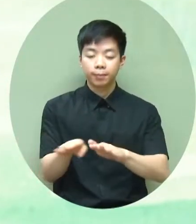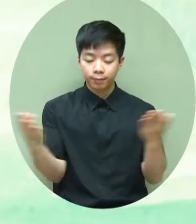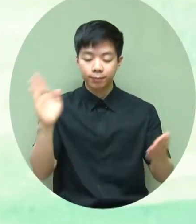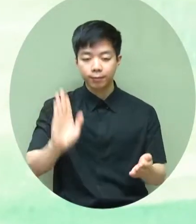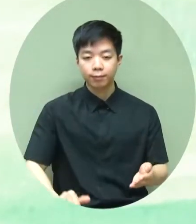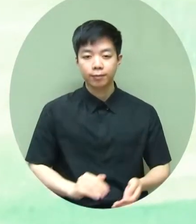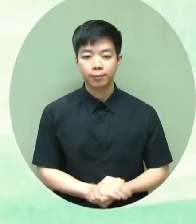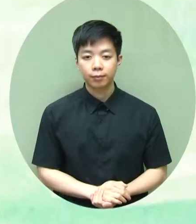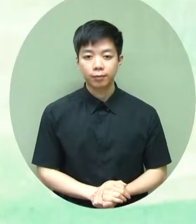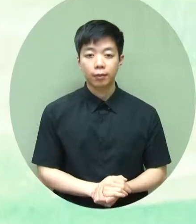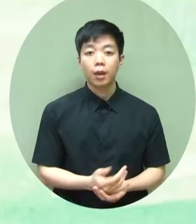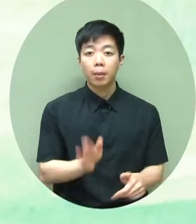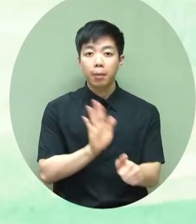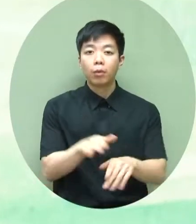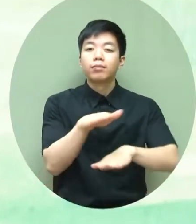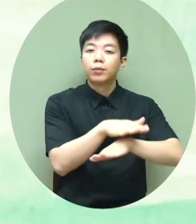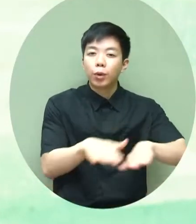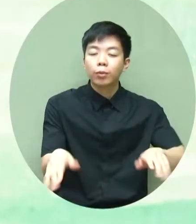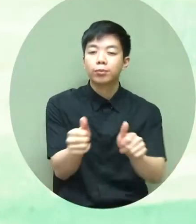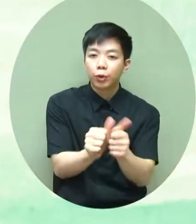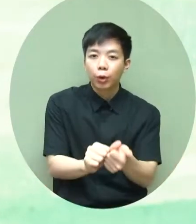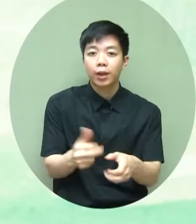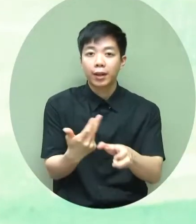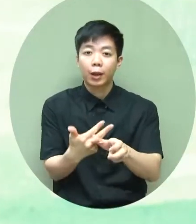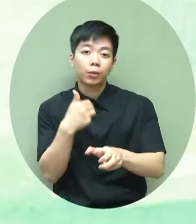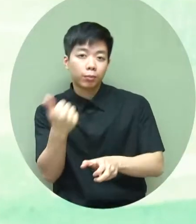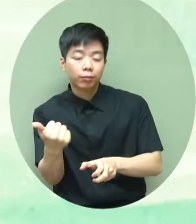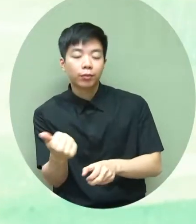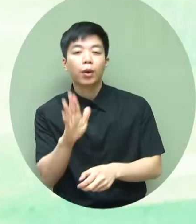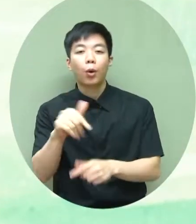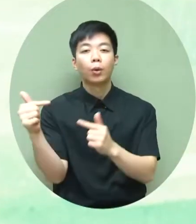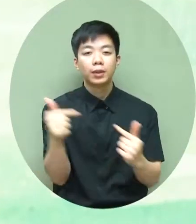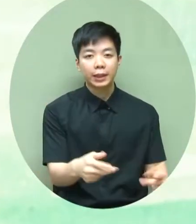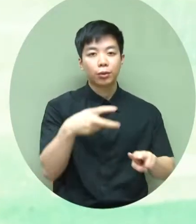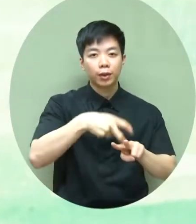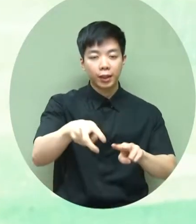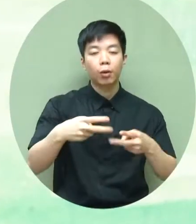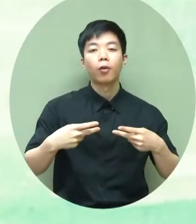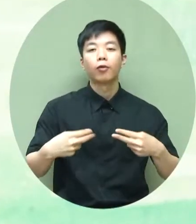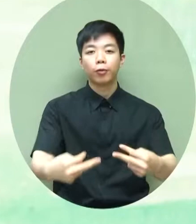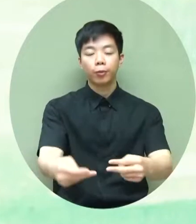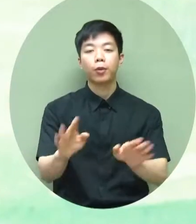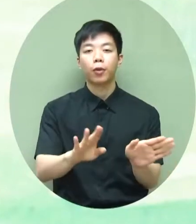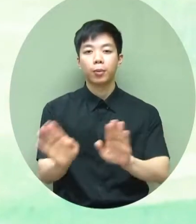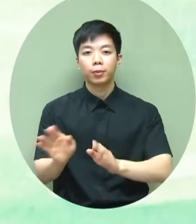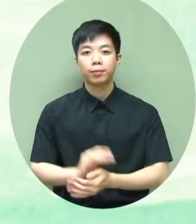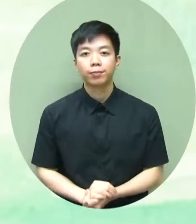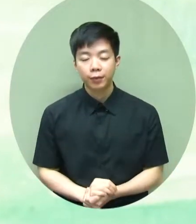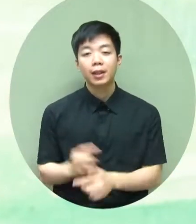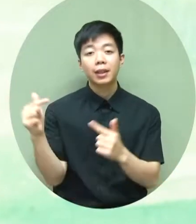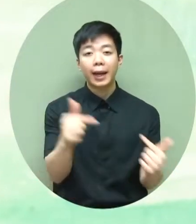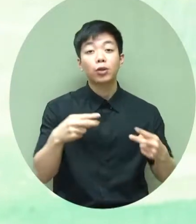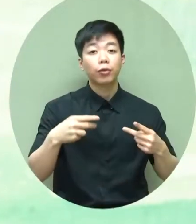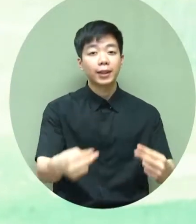make sure that everything is well prepared so that we can provide safe, reliable, quality, and